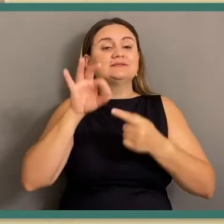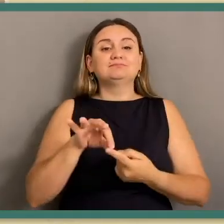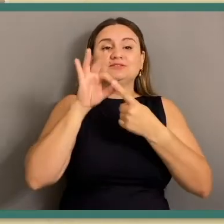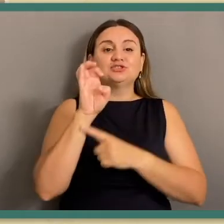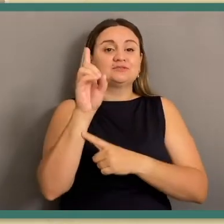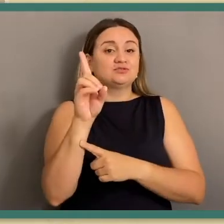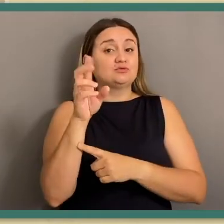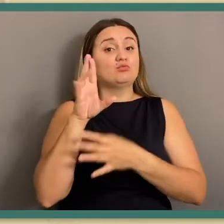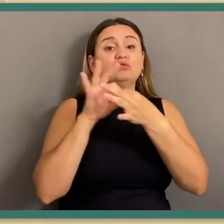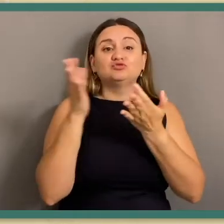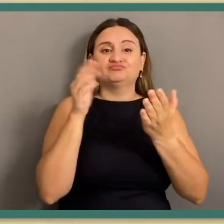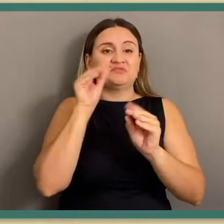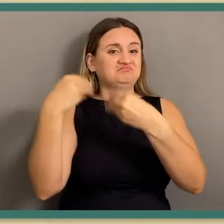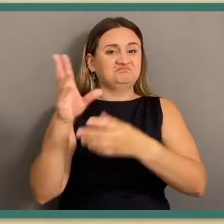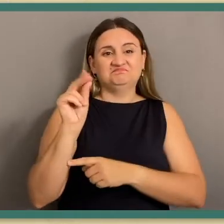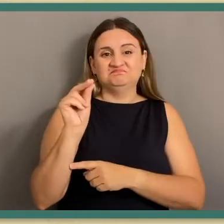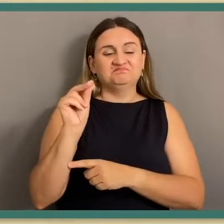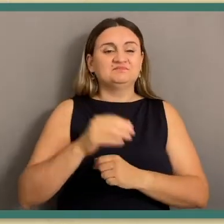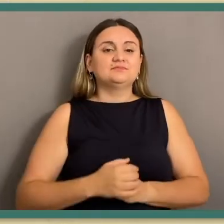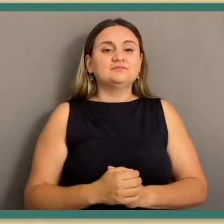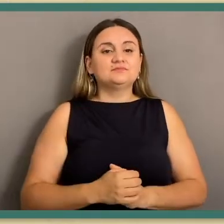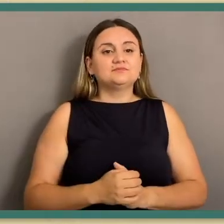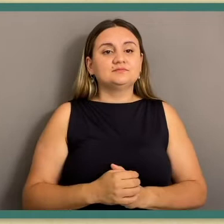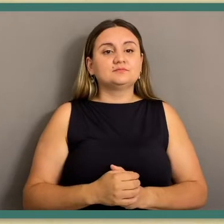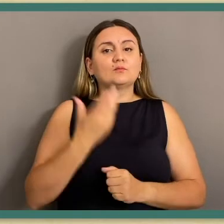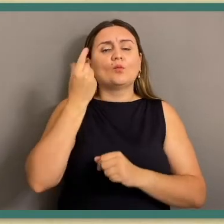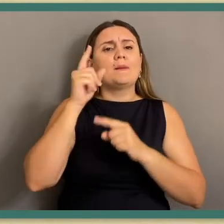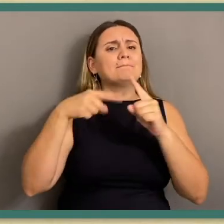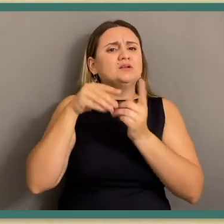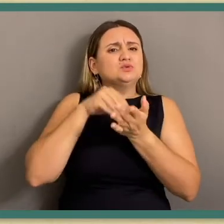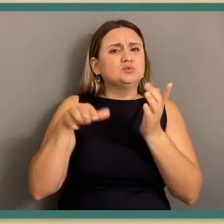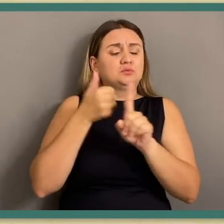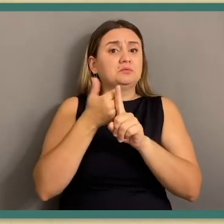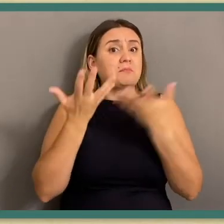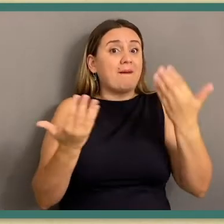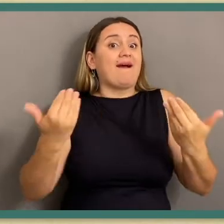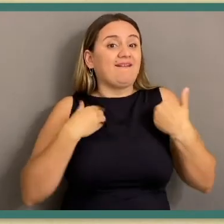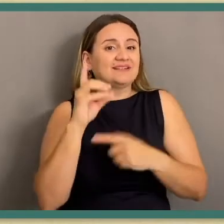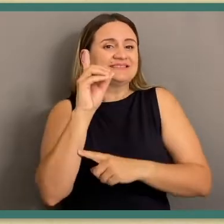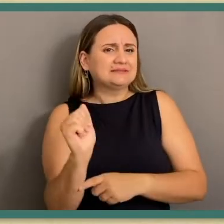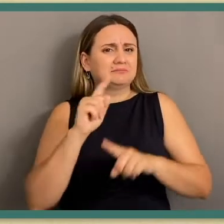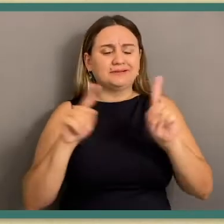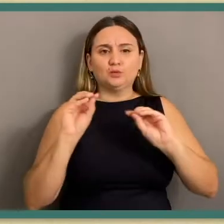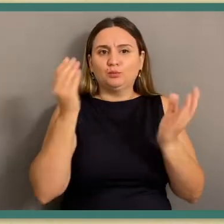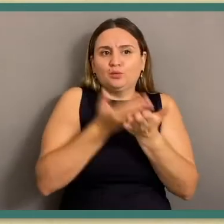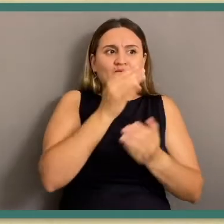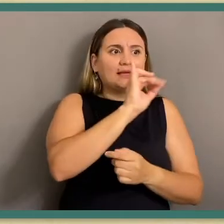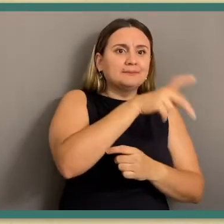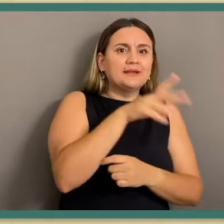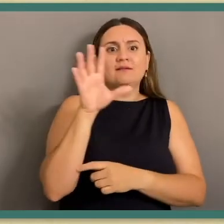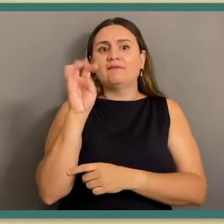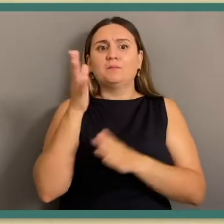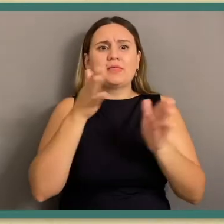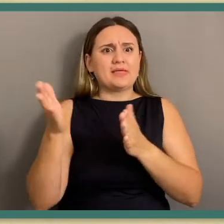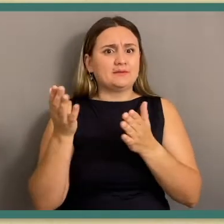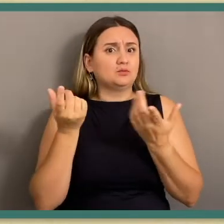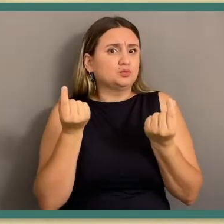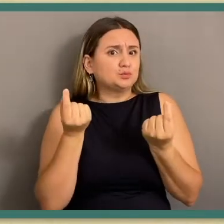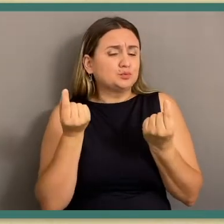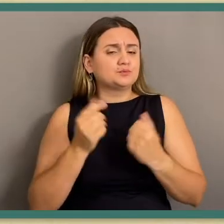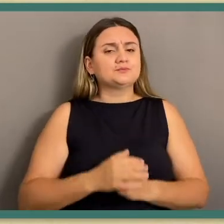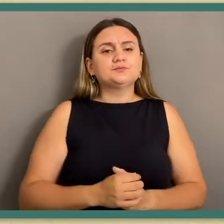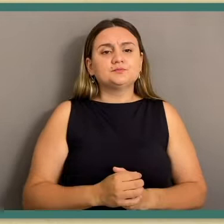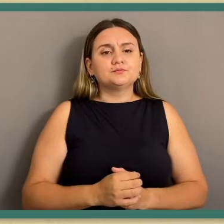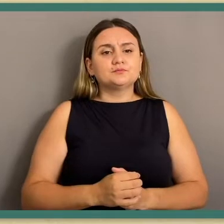any special education or related services. What about students who may have a disability but do not have an IEP